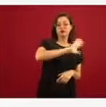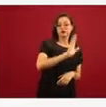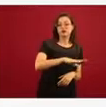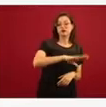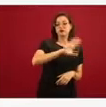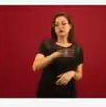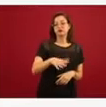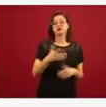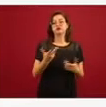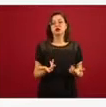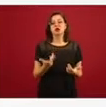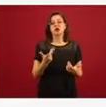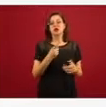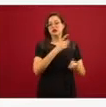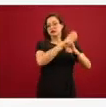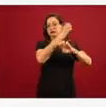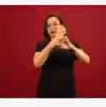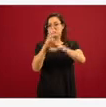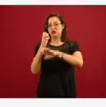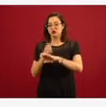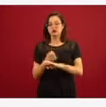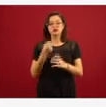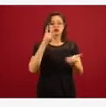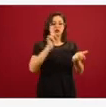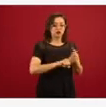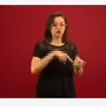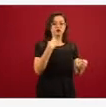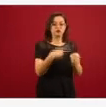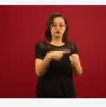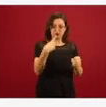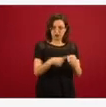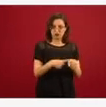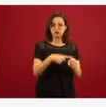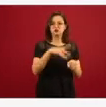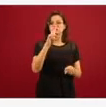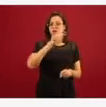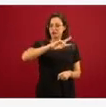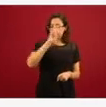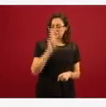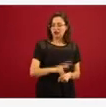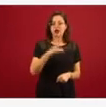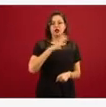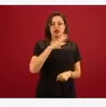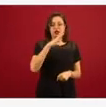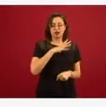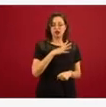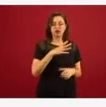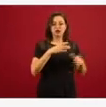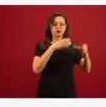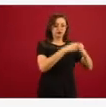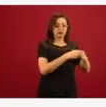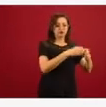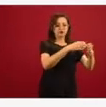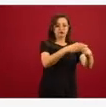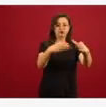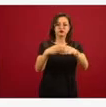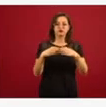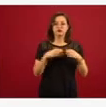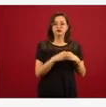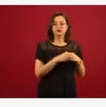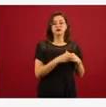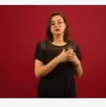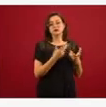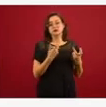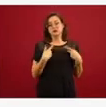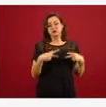per state. We have represented here the number of fatalities reported and also